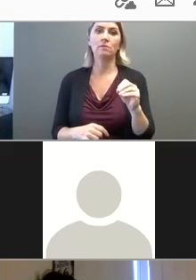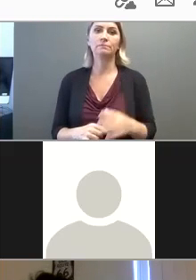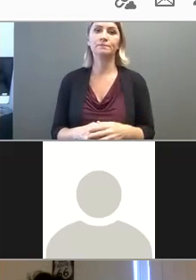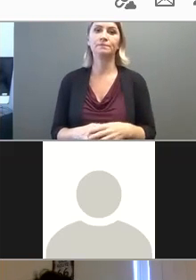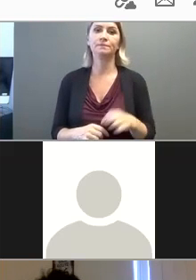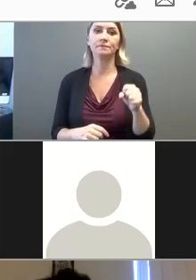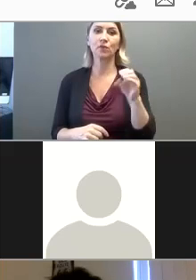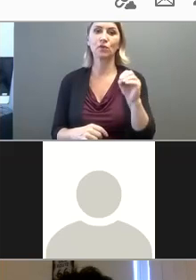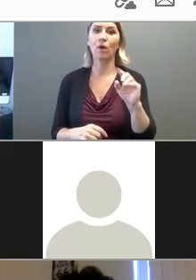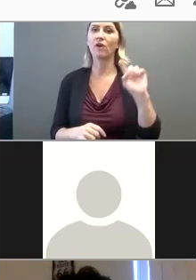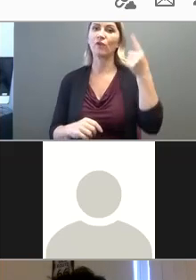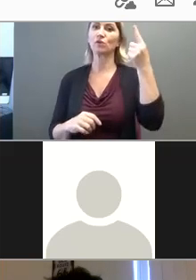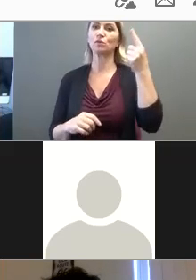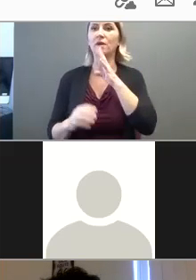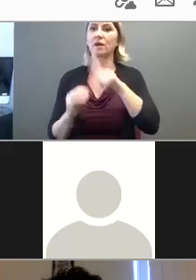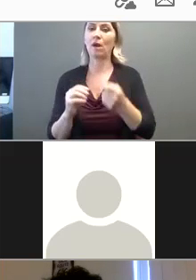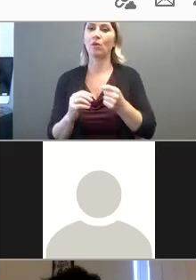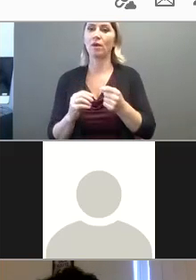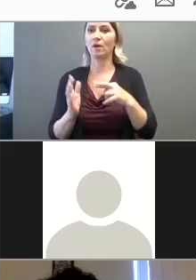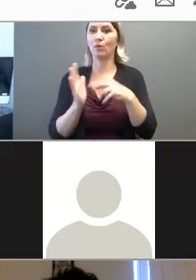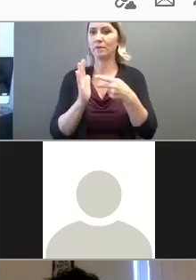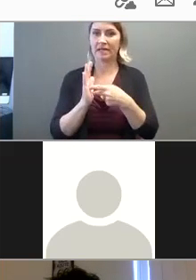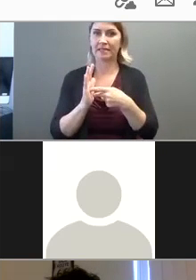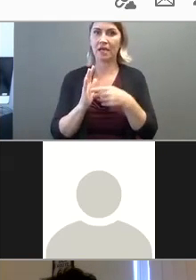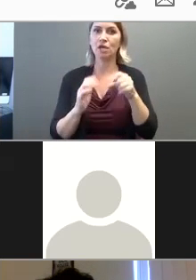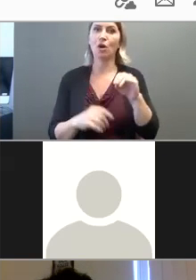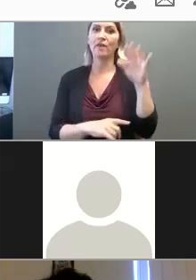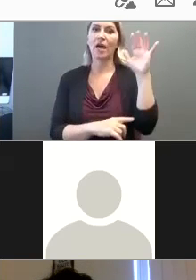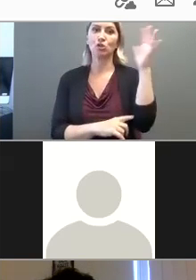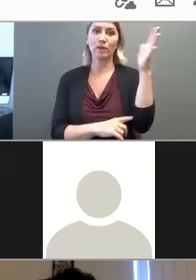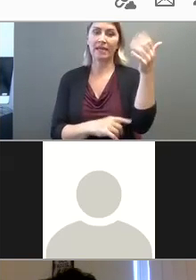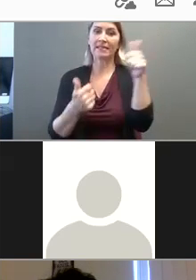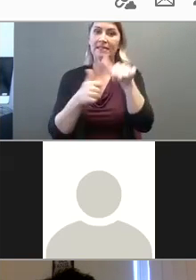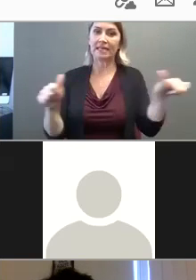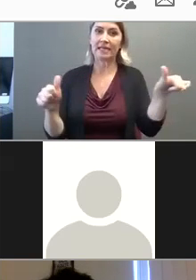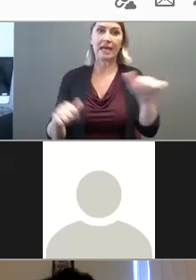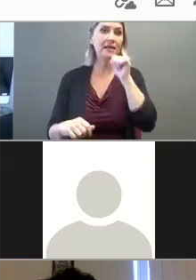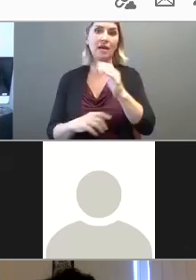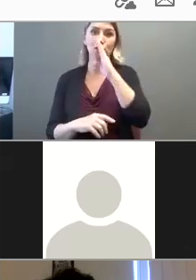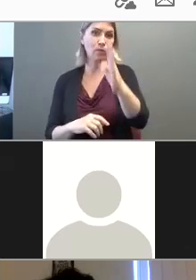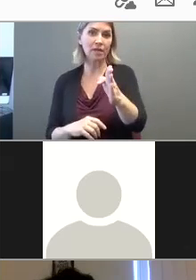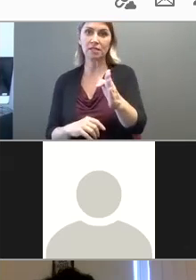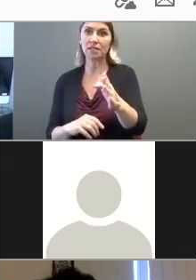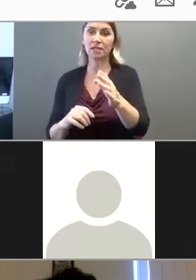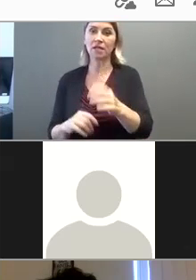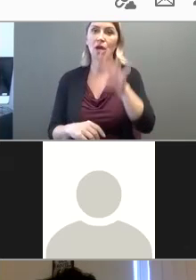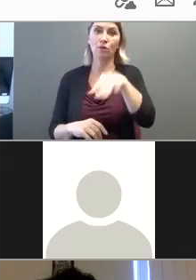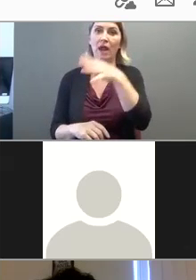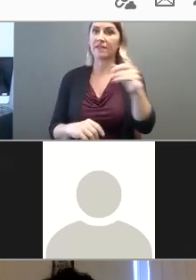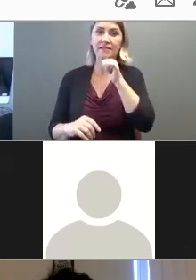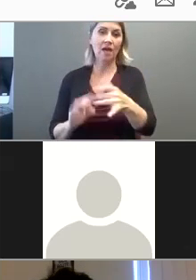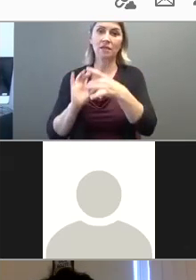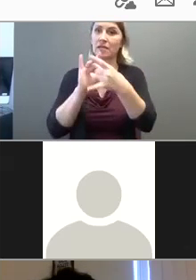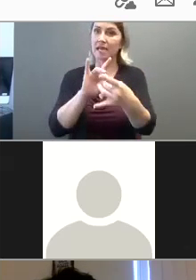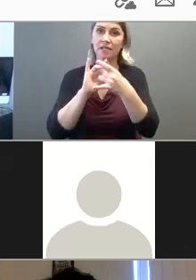properly define what a tree is. So a tree is any undirected graph that is connected acyclic,